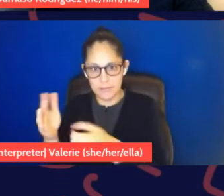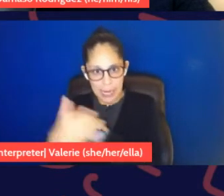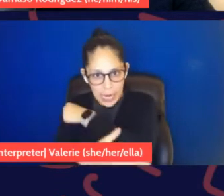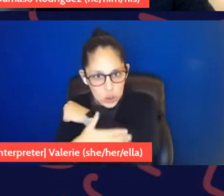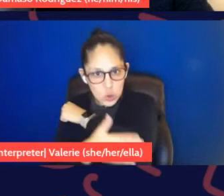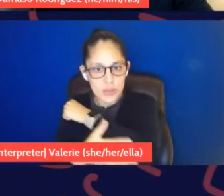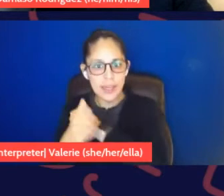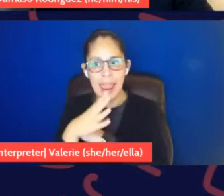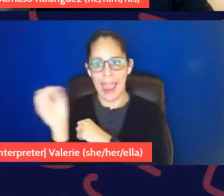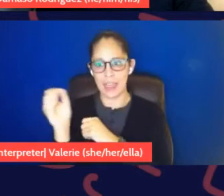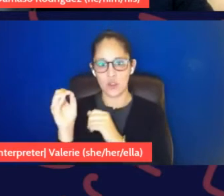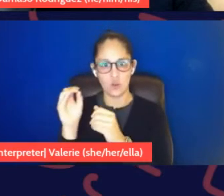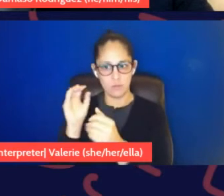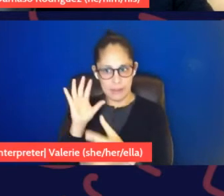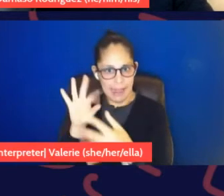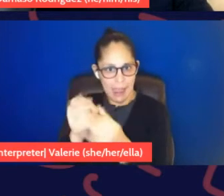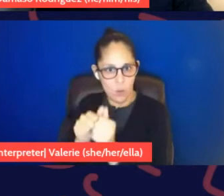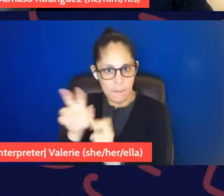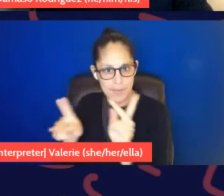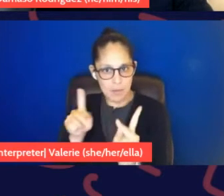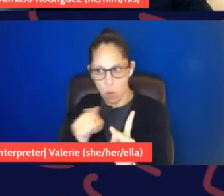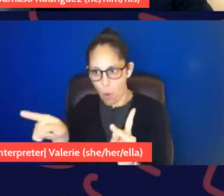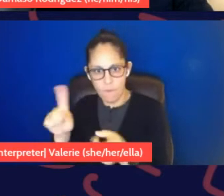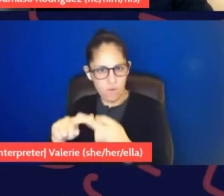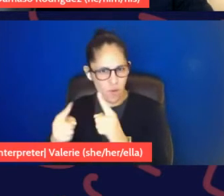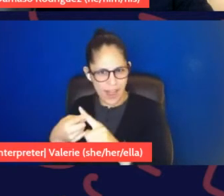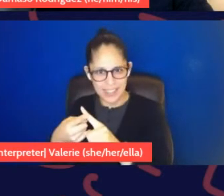family, basically. And